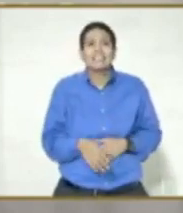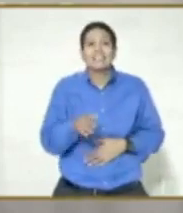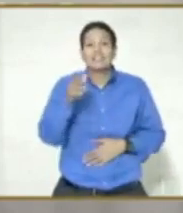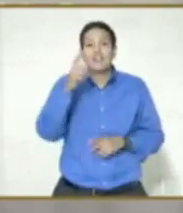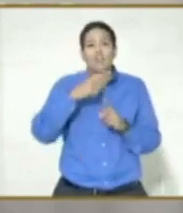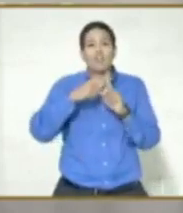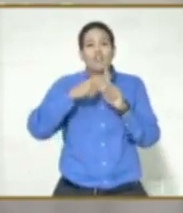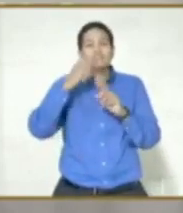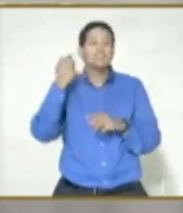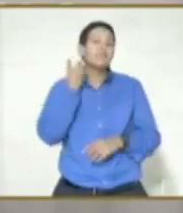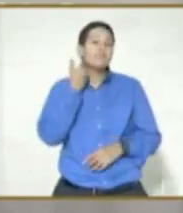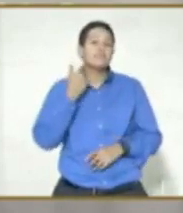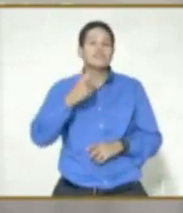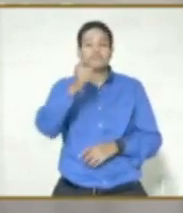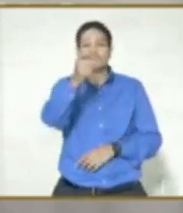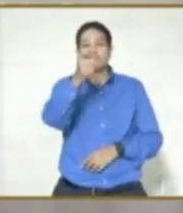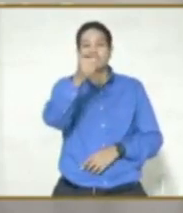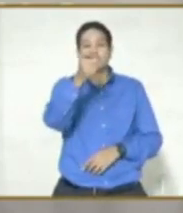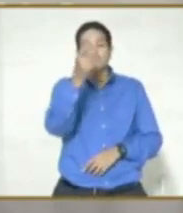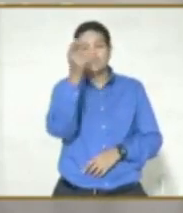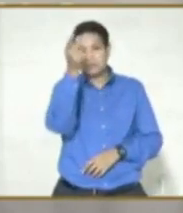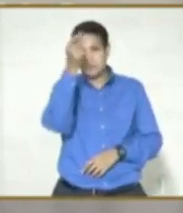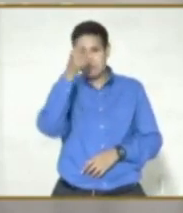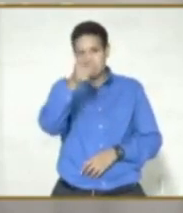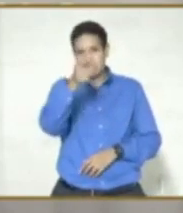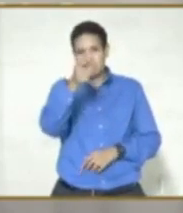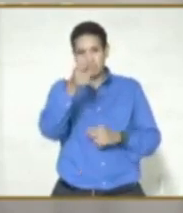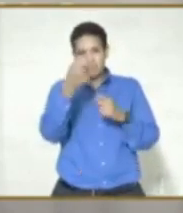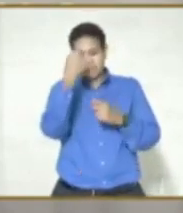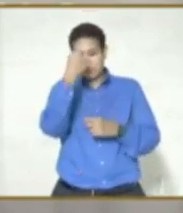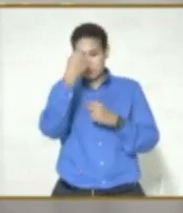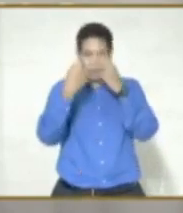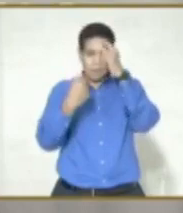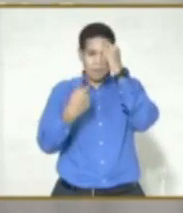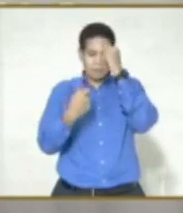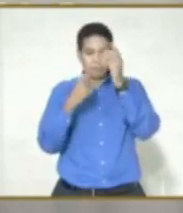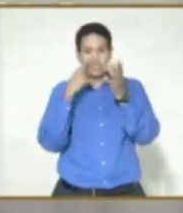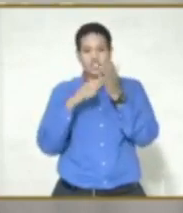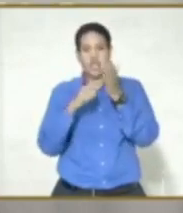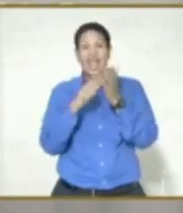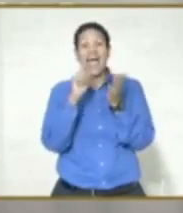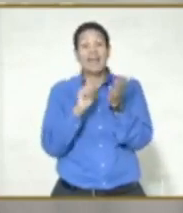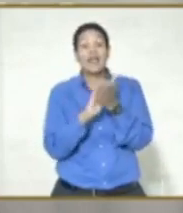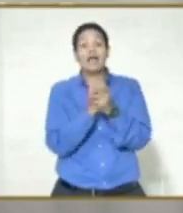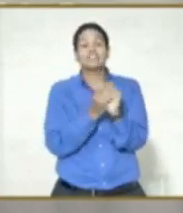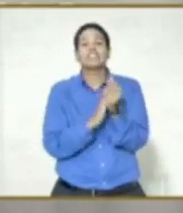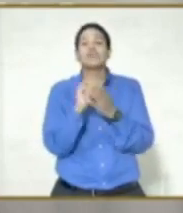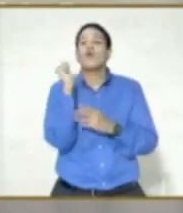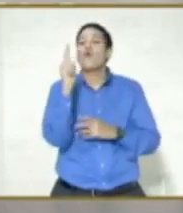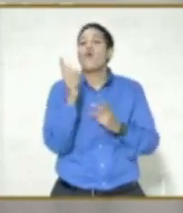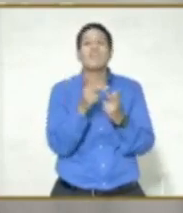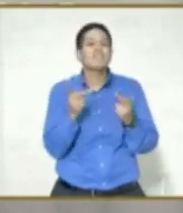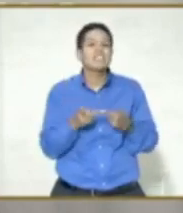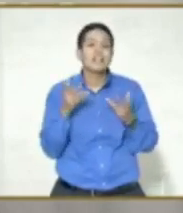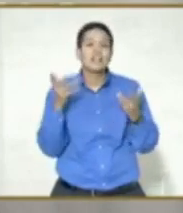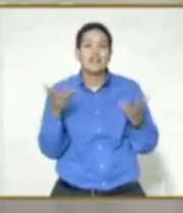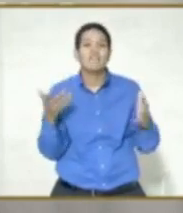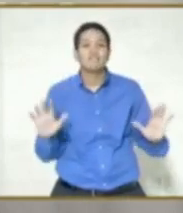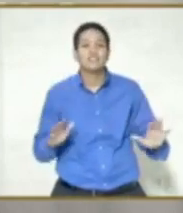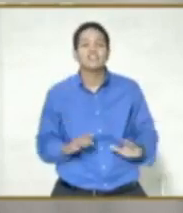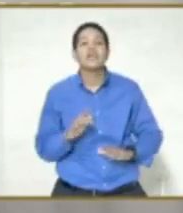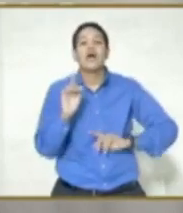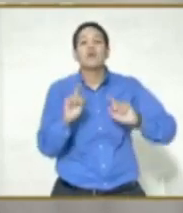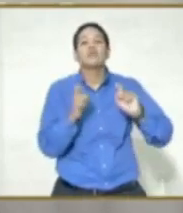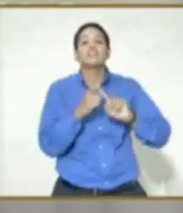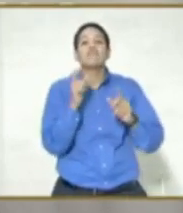thermometers and motion hand sanitizers in use at all facilities. There's a question, Minister, coming from